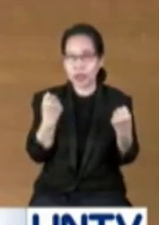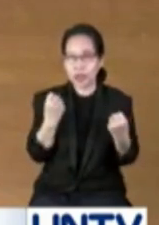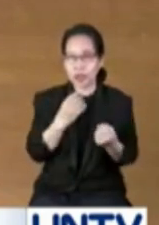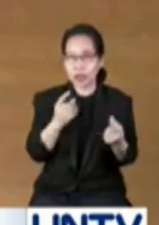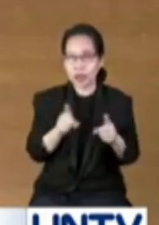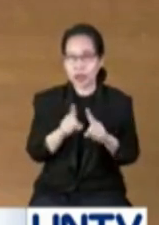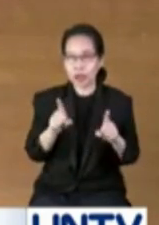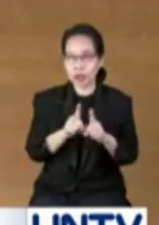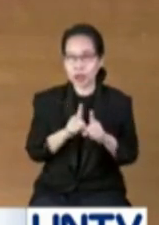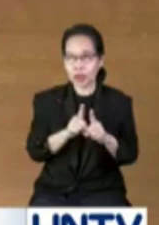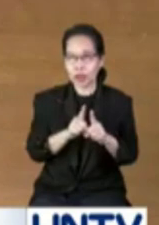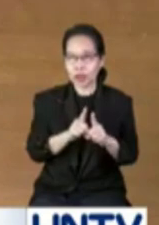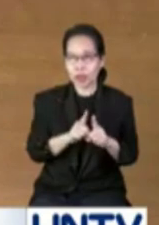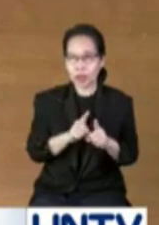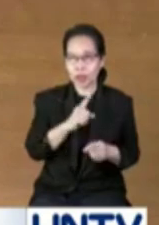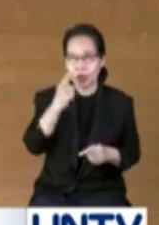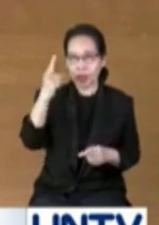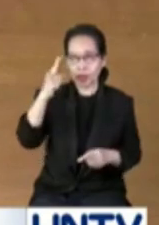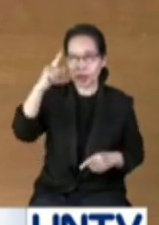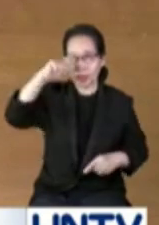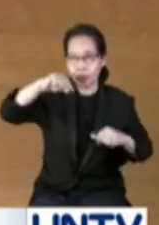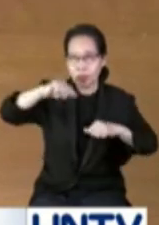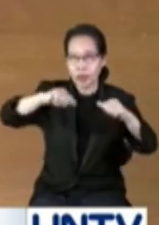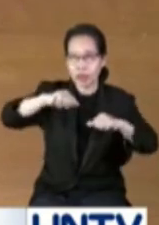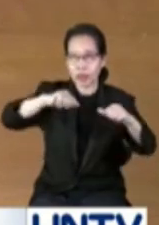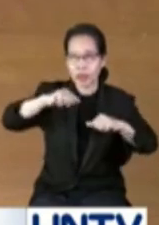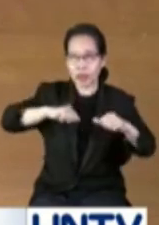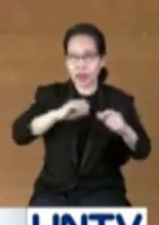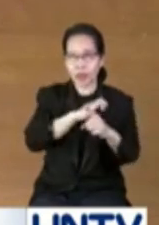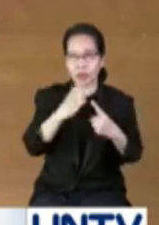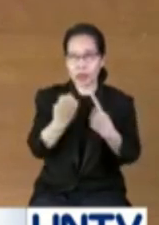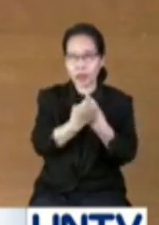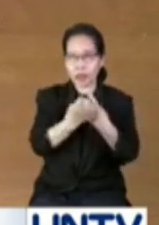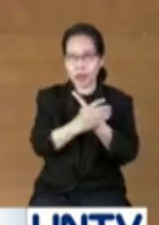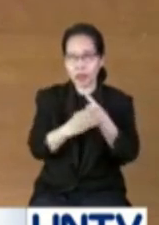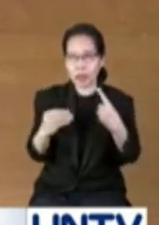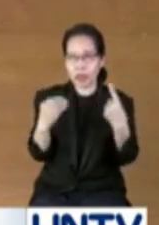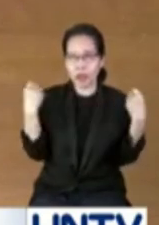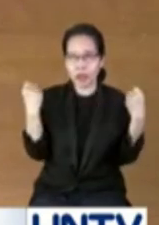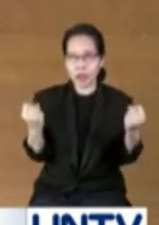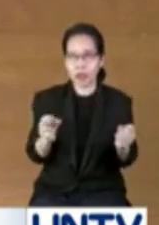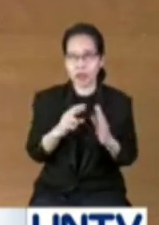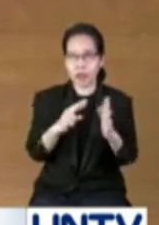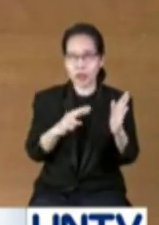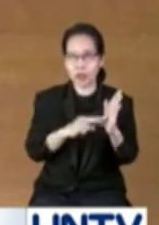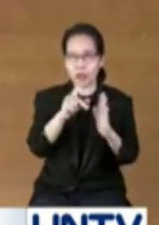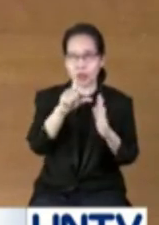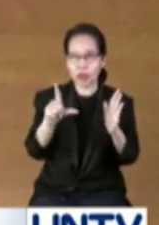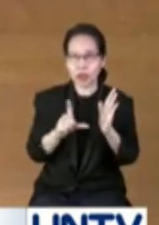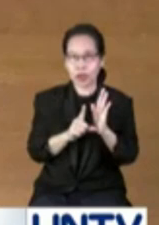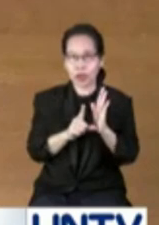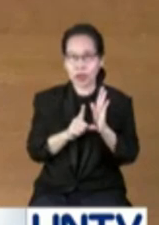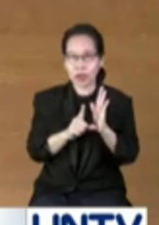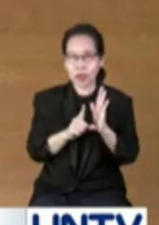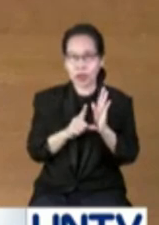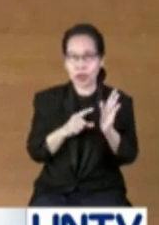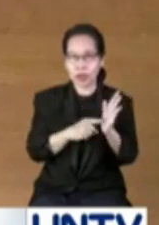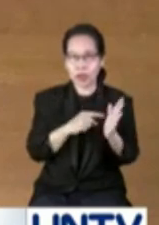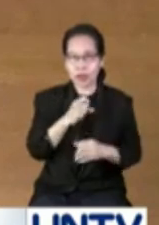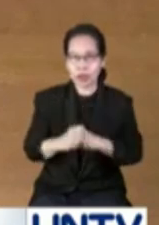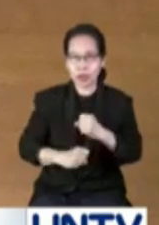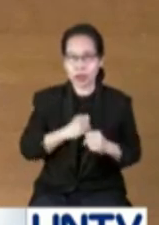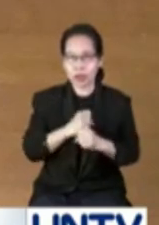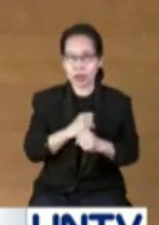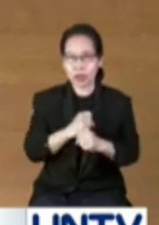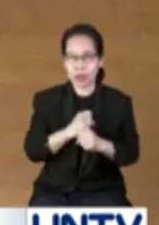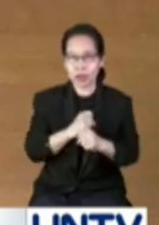a favorable enabling environment and the strong rule of law. This year, the World Bank projects